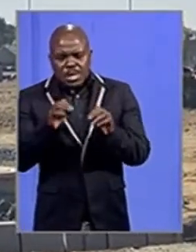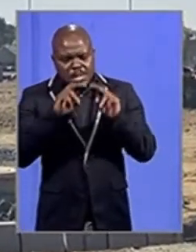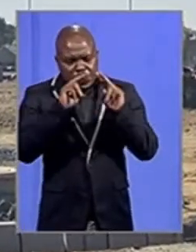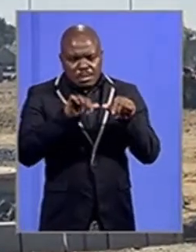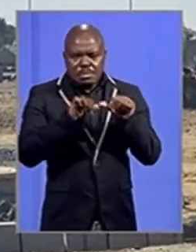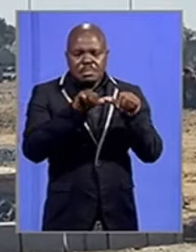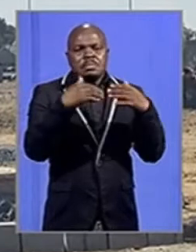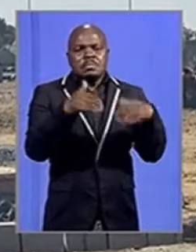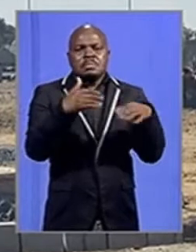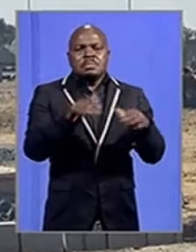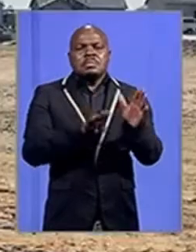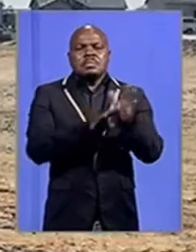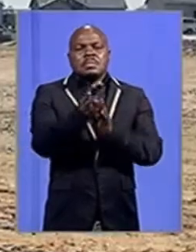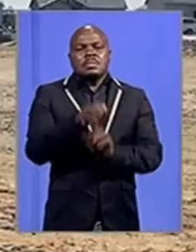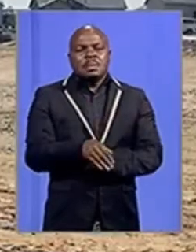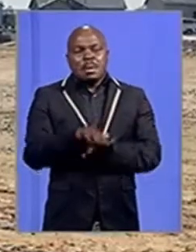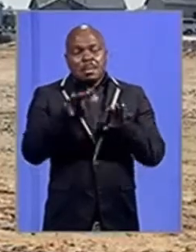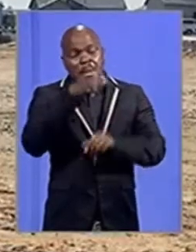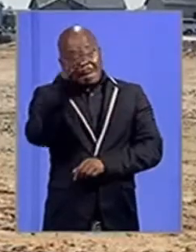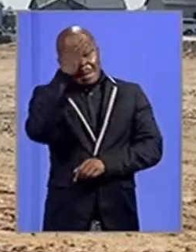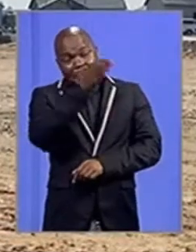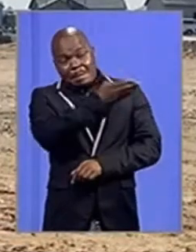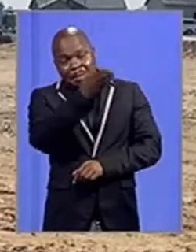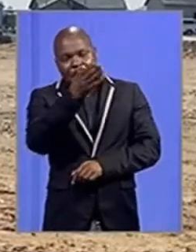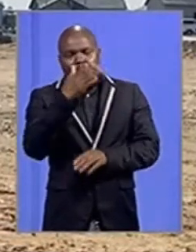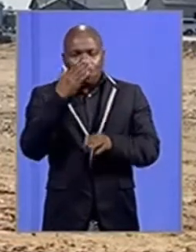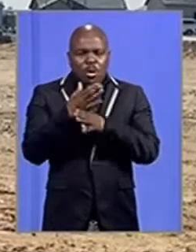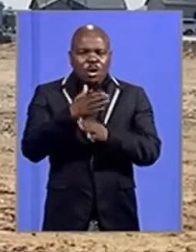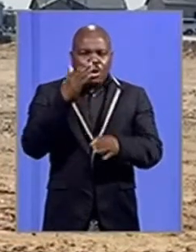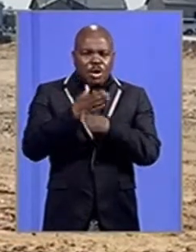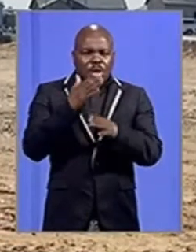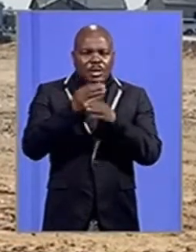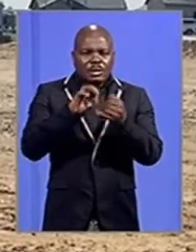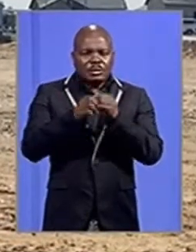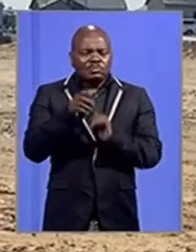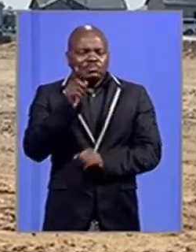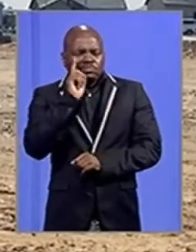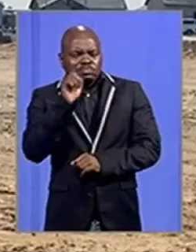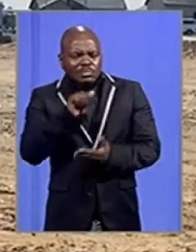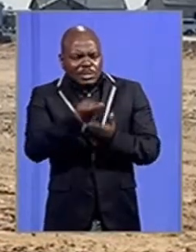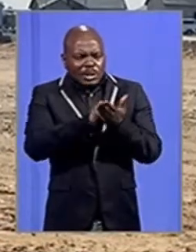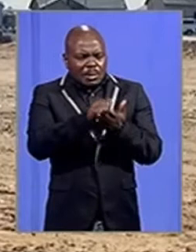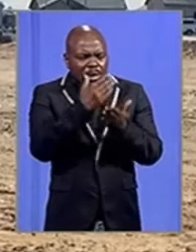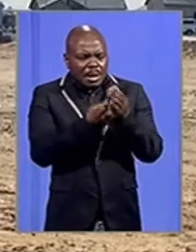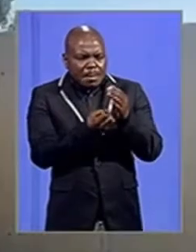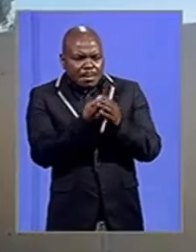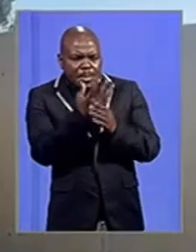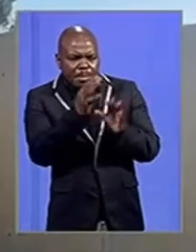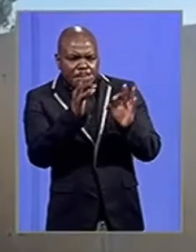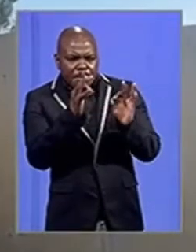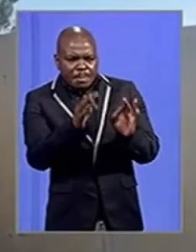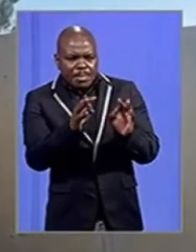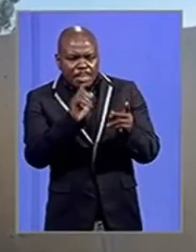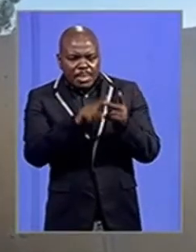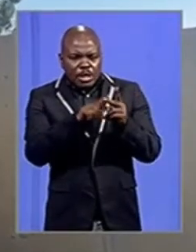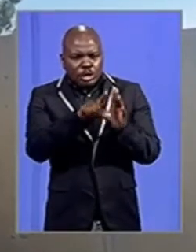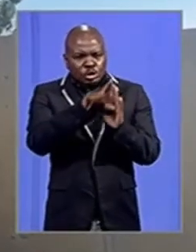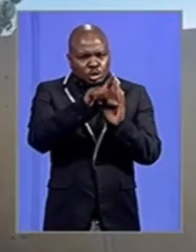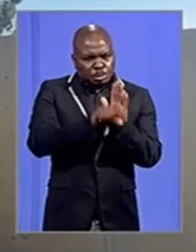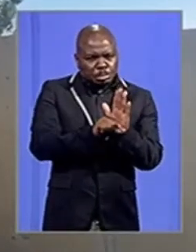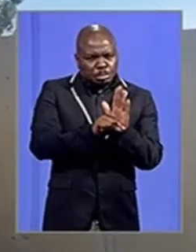pele. Ga jaana baitsanape ba tshwaragane le tiro ya go bona mokgwa wa go tlhagisa samente ewa ka tlhwatlhwa e kwa